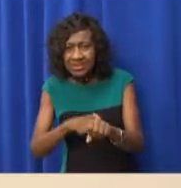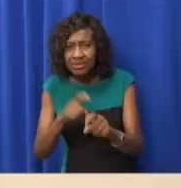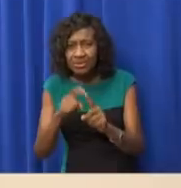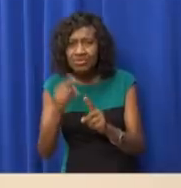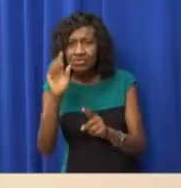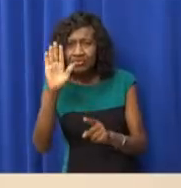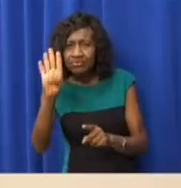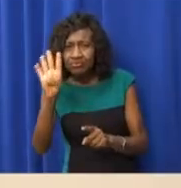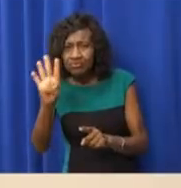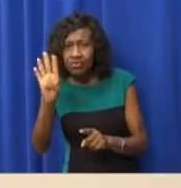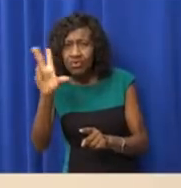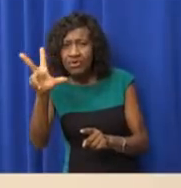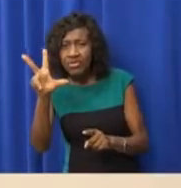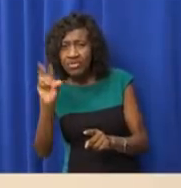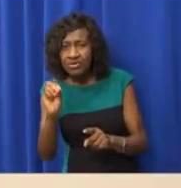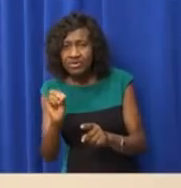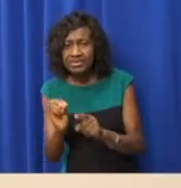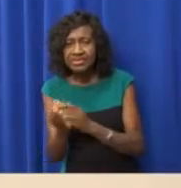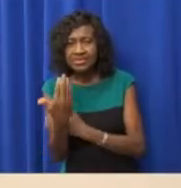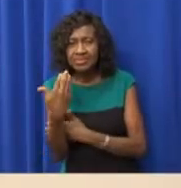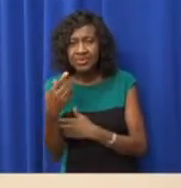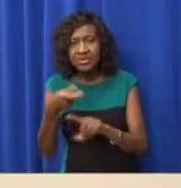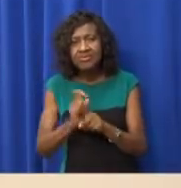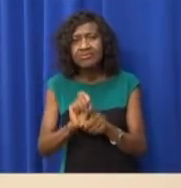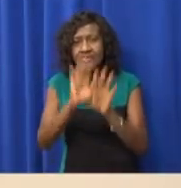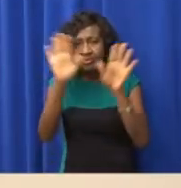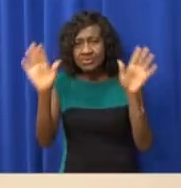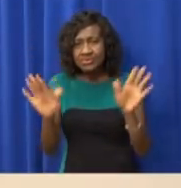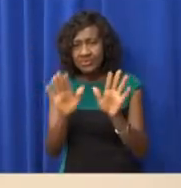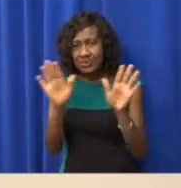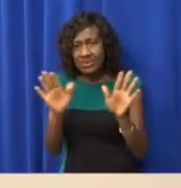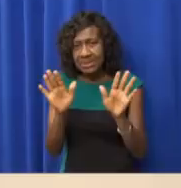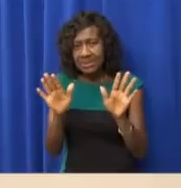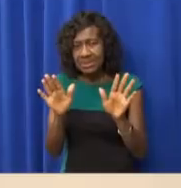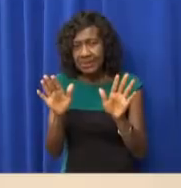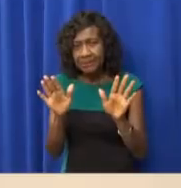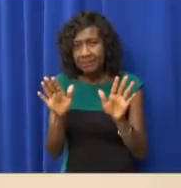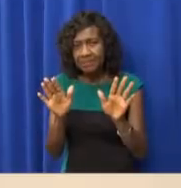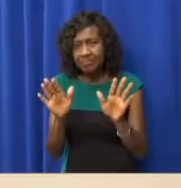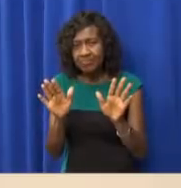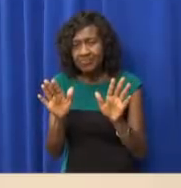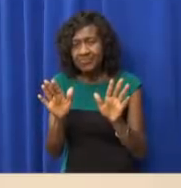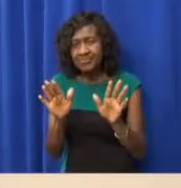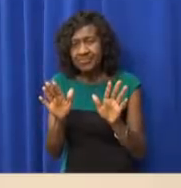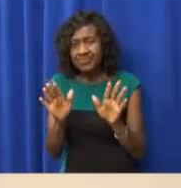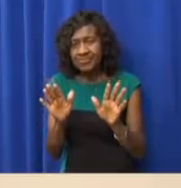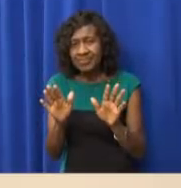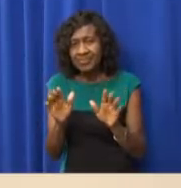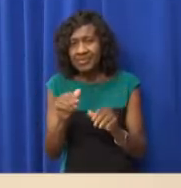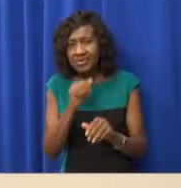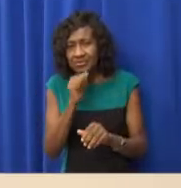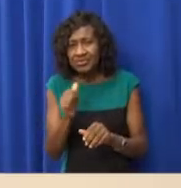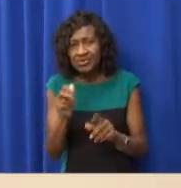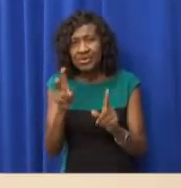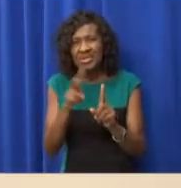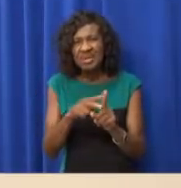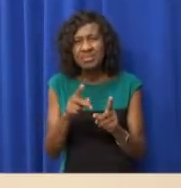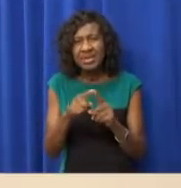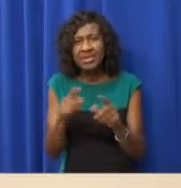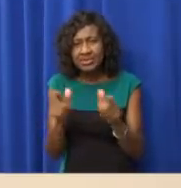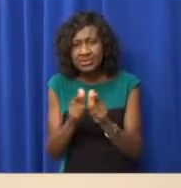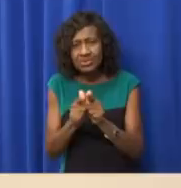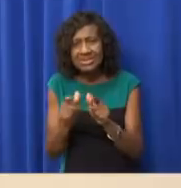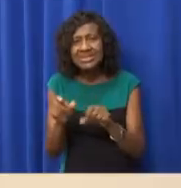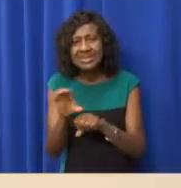4:30 a.m. as of Sunday. As you know, this does not apply to Little Cayman, which has no